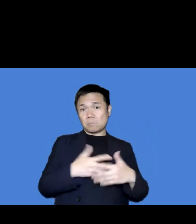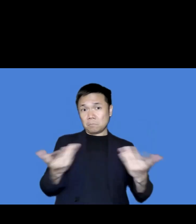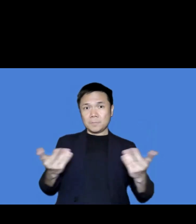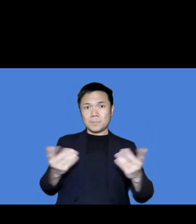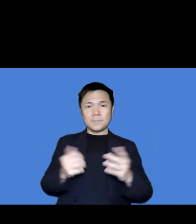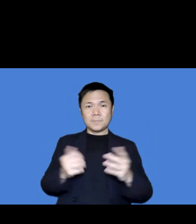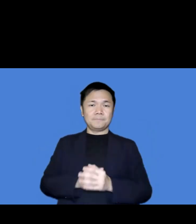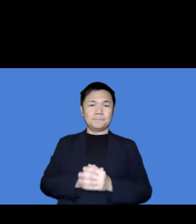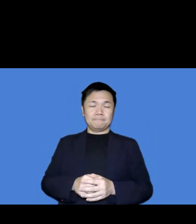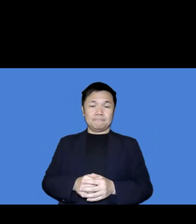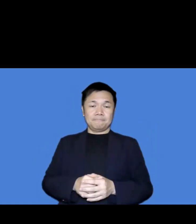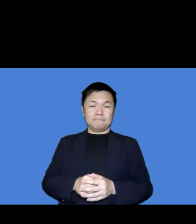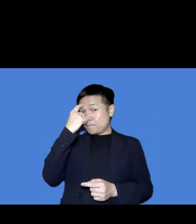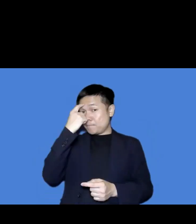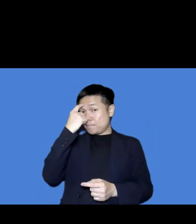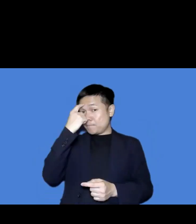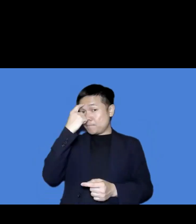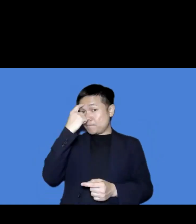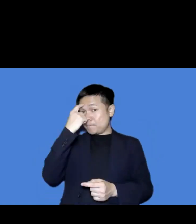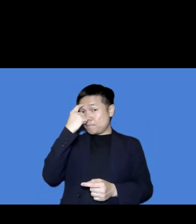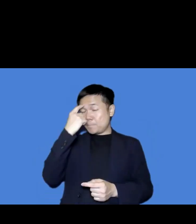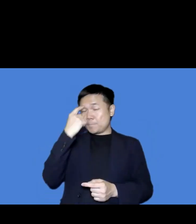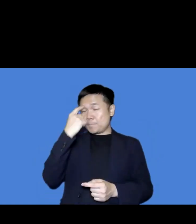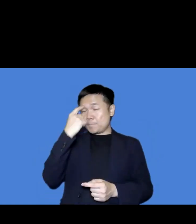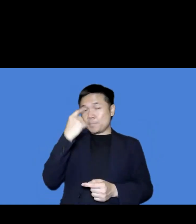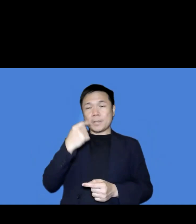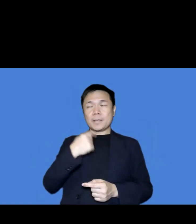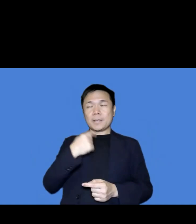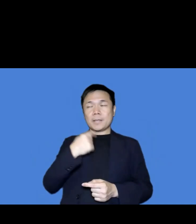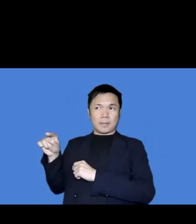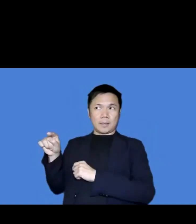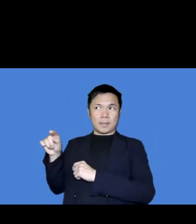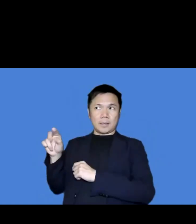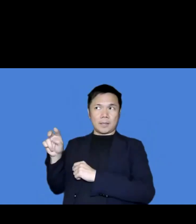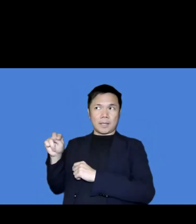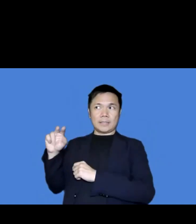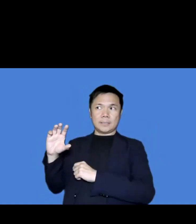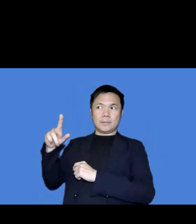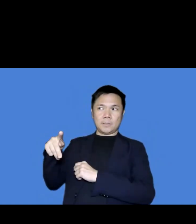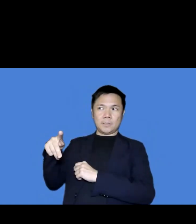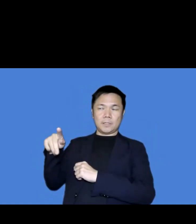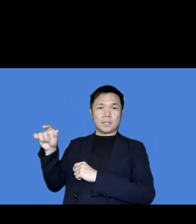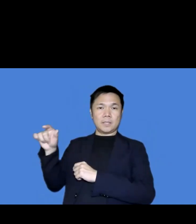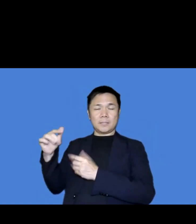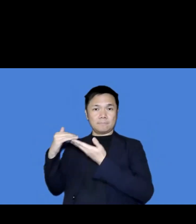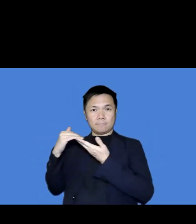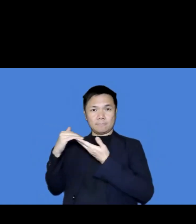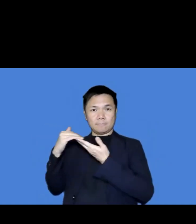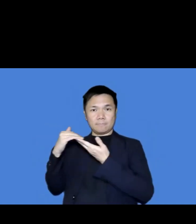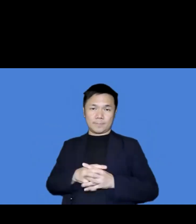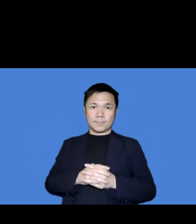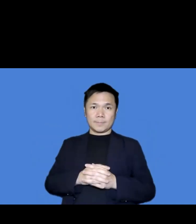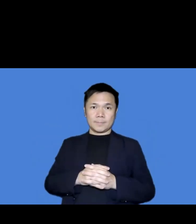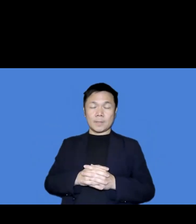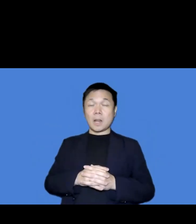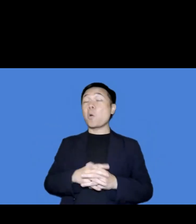Actually, I'm working with the NCPDP itself. I'm a NCPD Javed fellow myself. Okay, we have already working